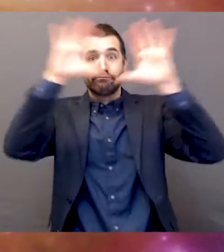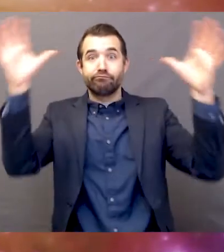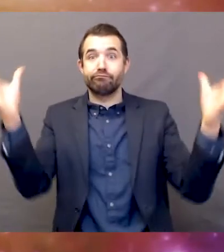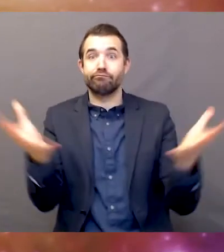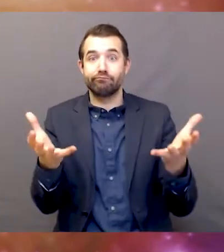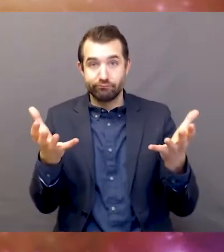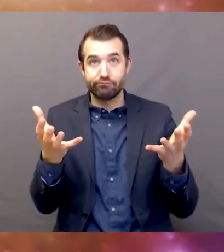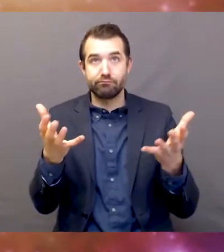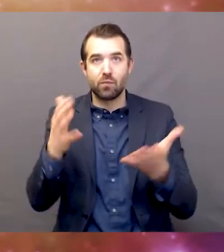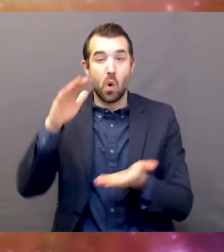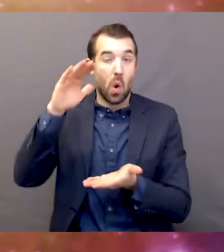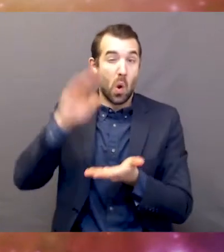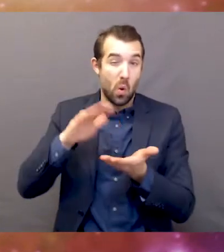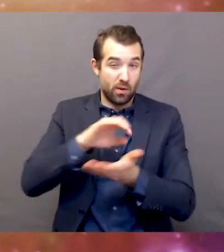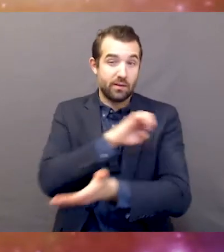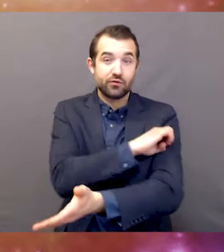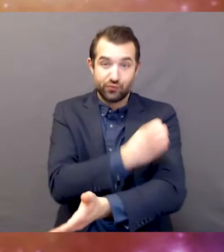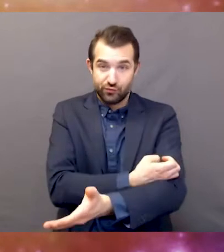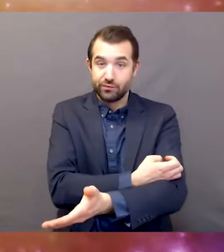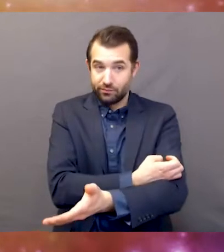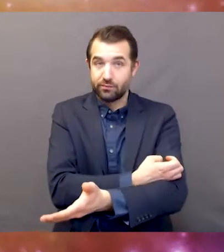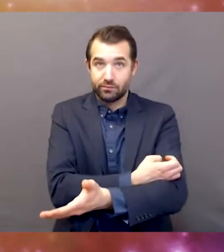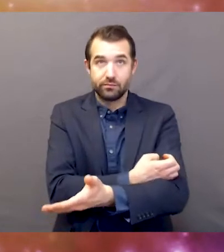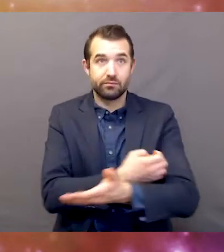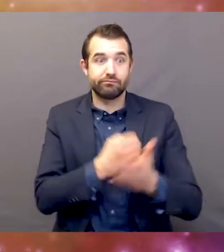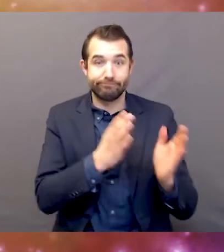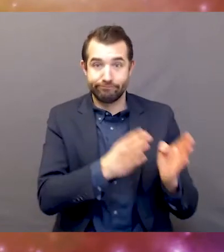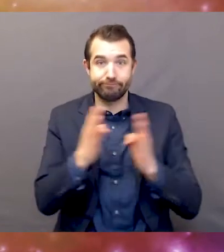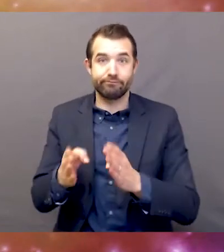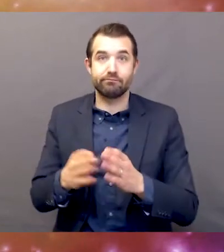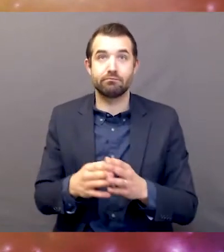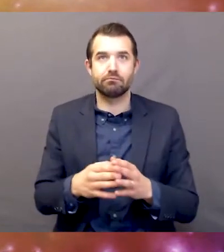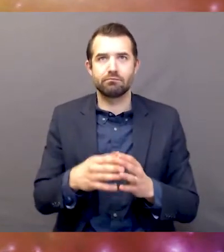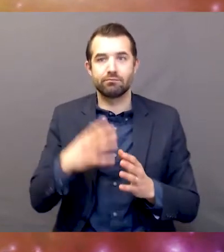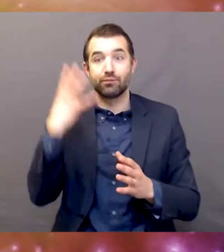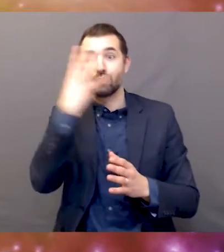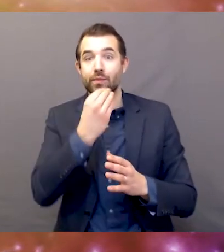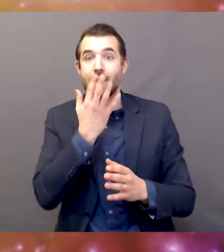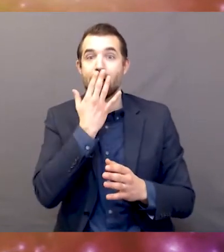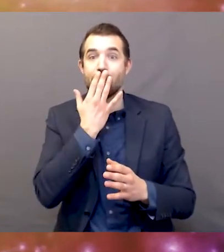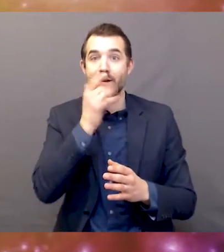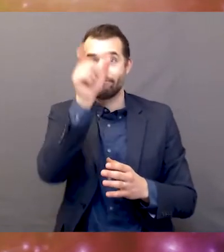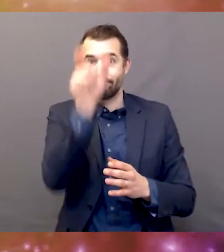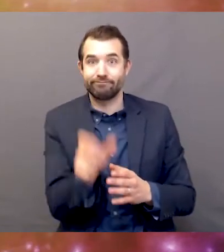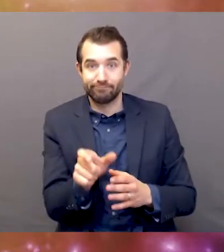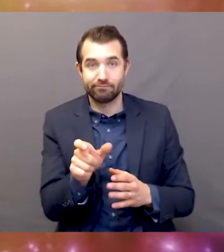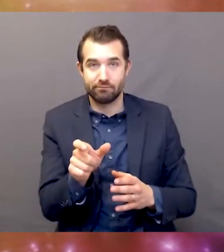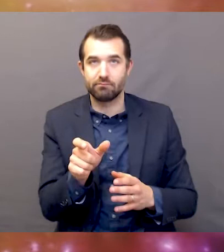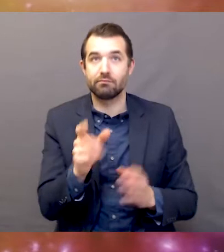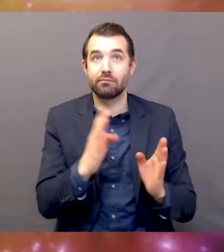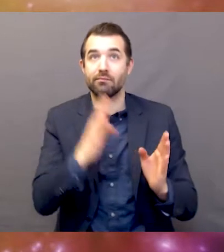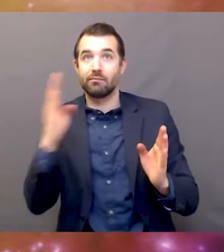the left here, through the familiar optical in the pretty color spectrum here, into the X-rays and the